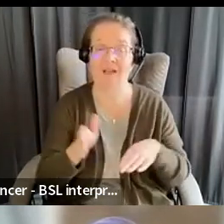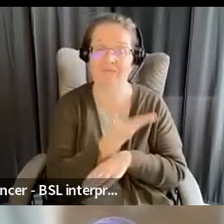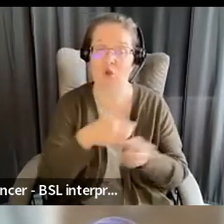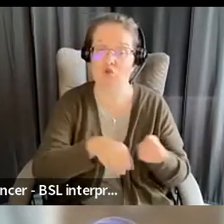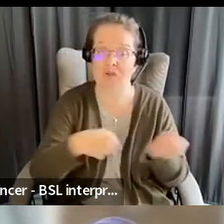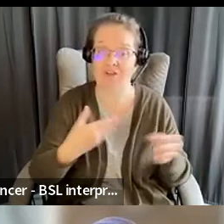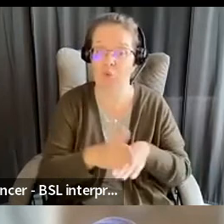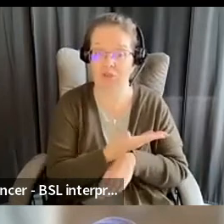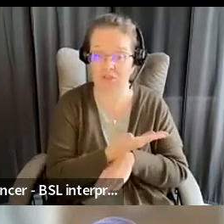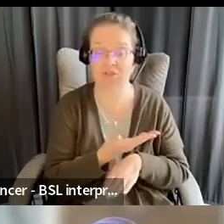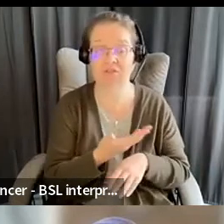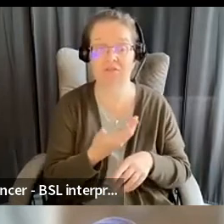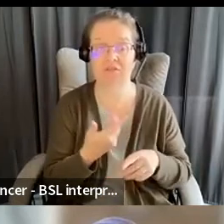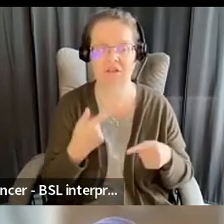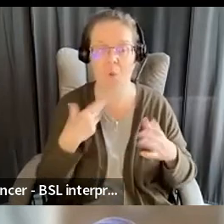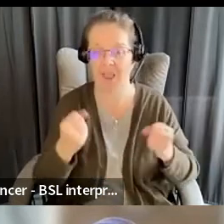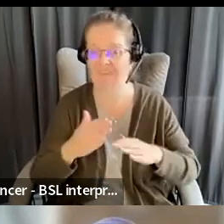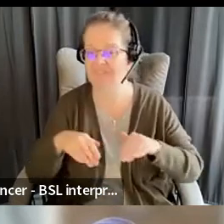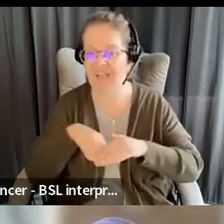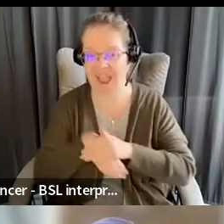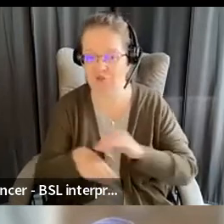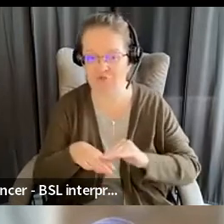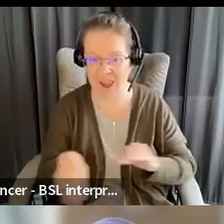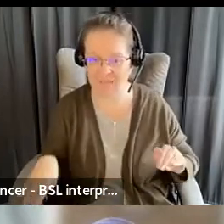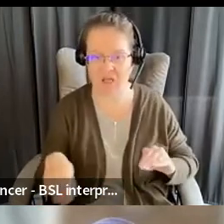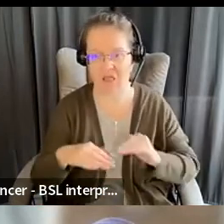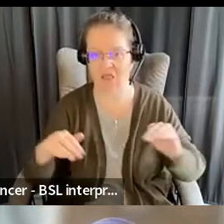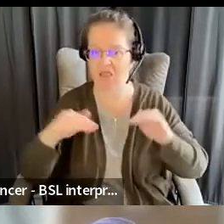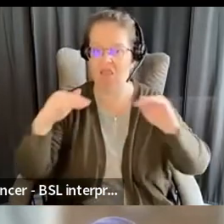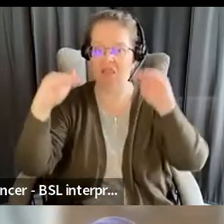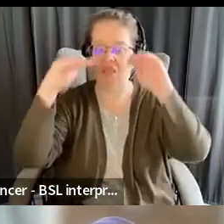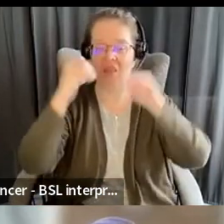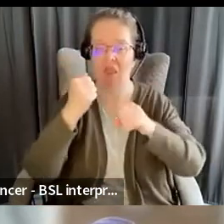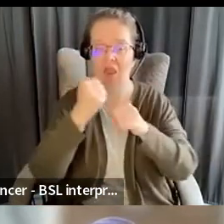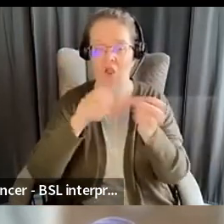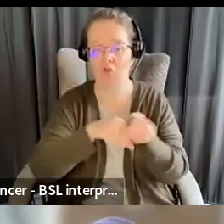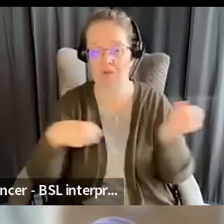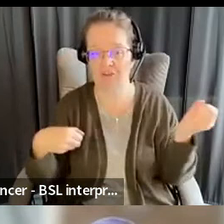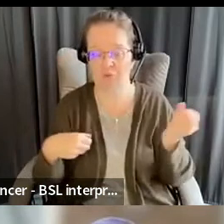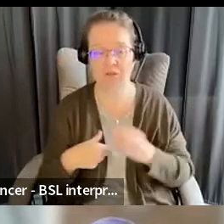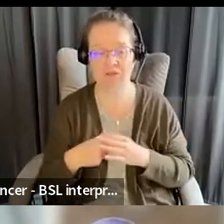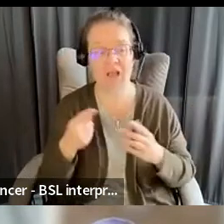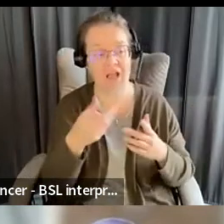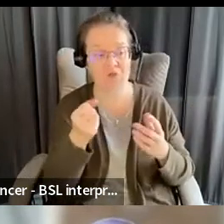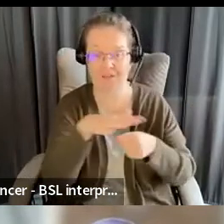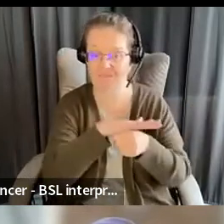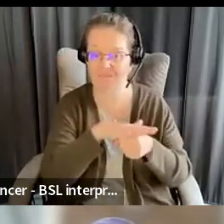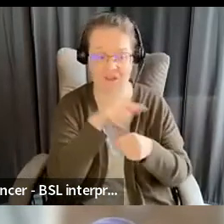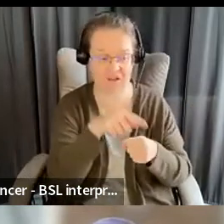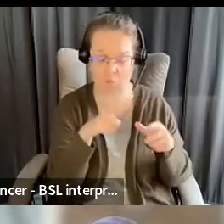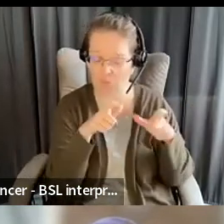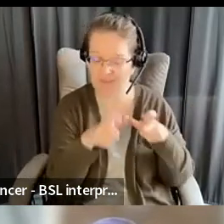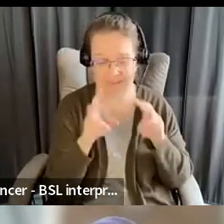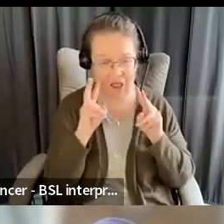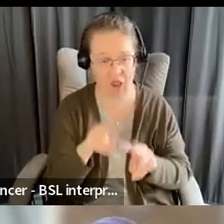just the entry level roles where you've got maybe no particular interest in studying, you know, we're still looking at